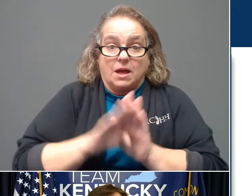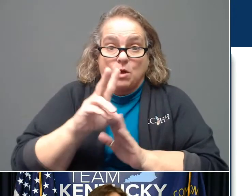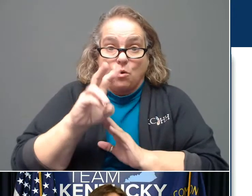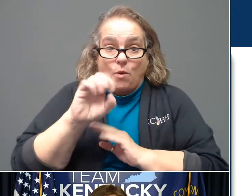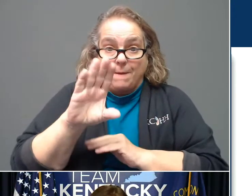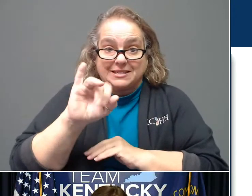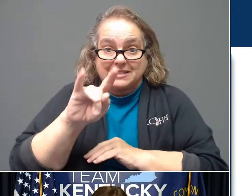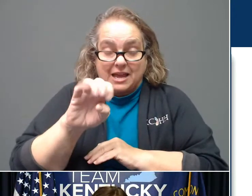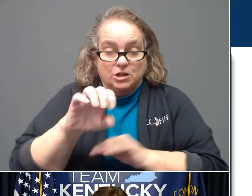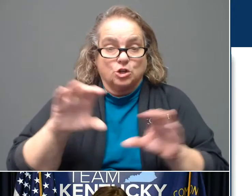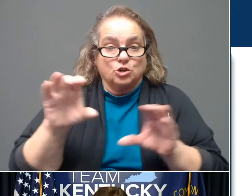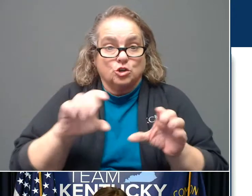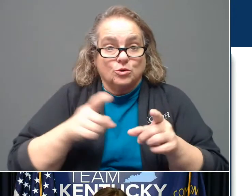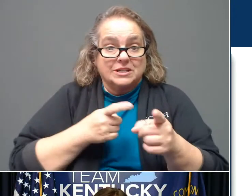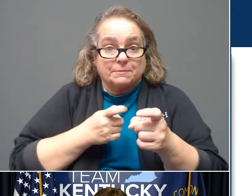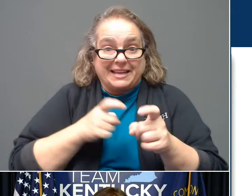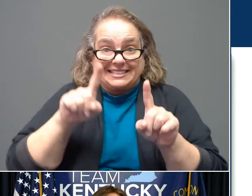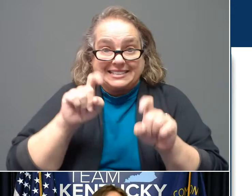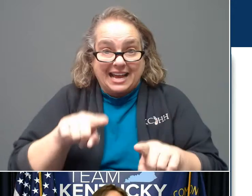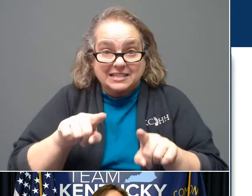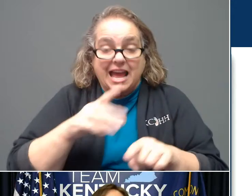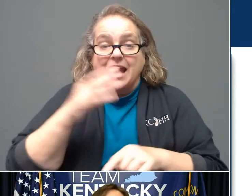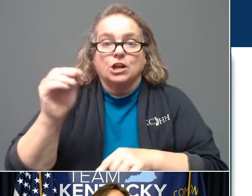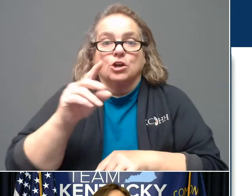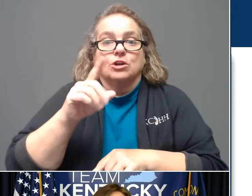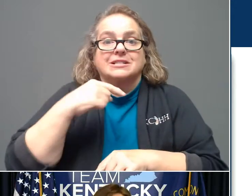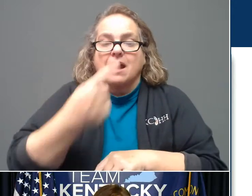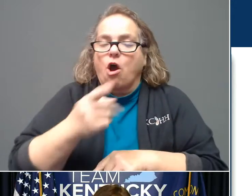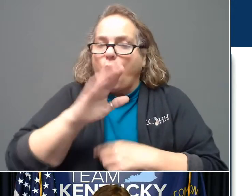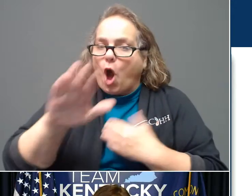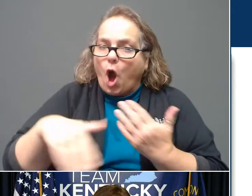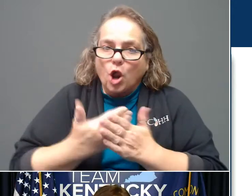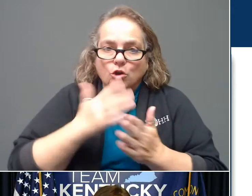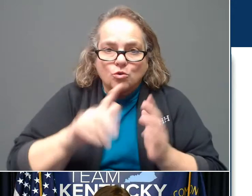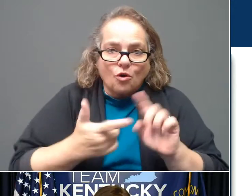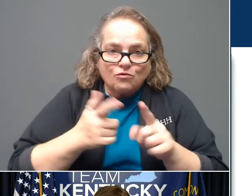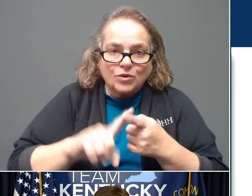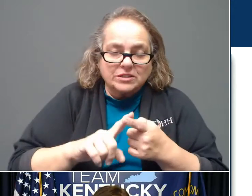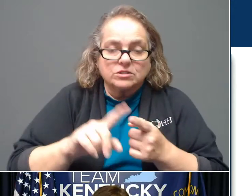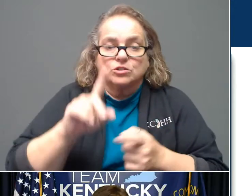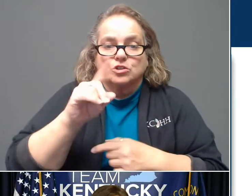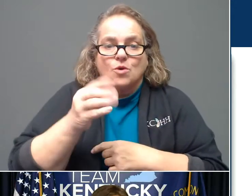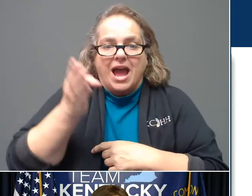and then tell all of your friends by using the hashtag SpeedTestKY.